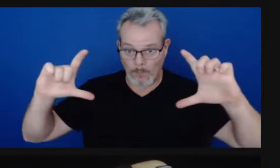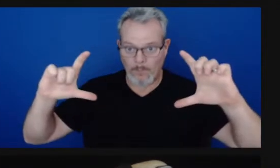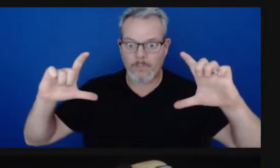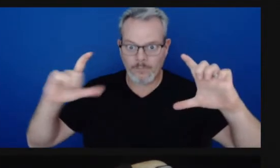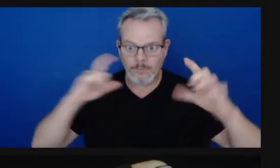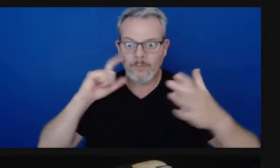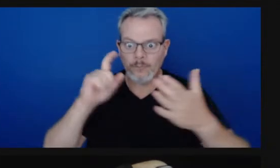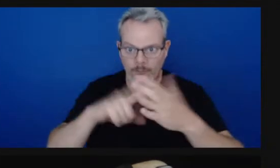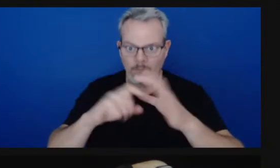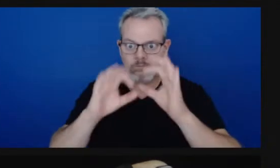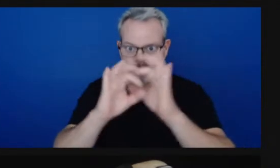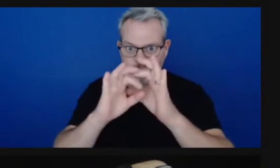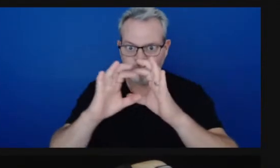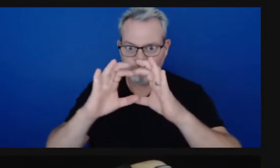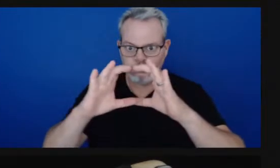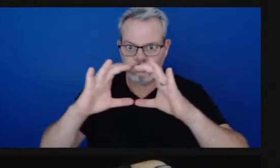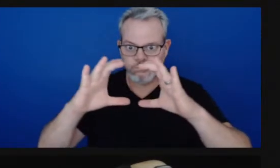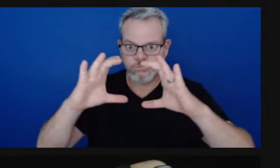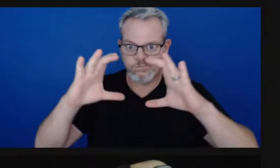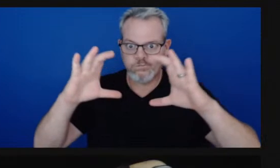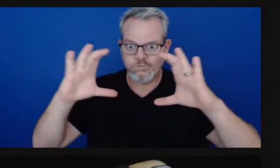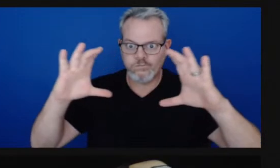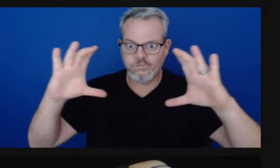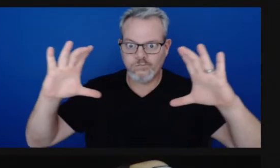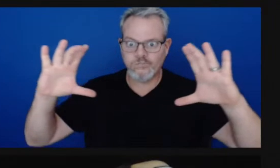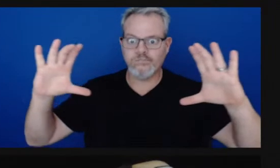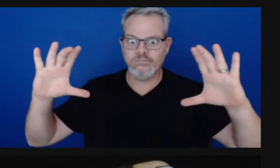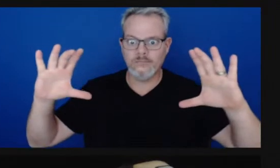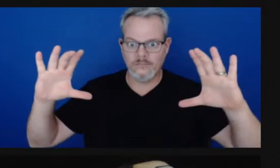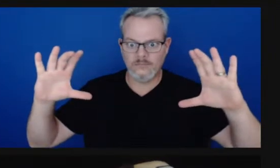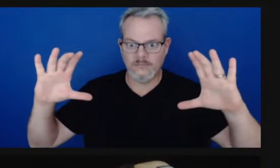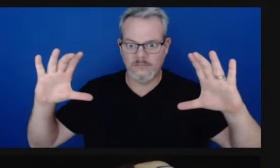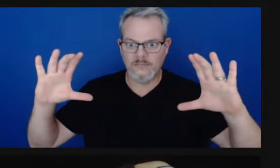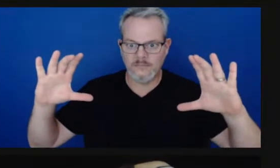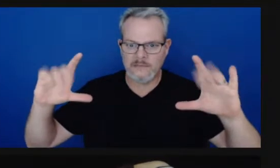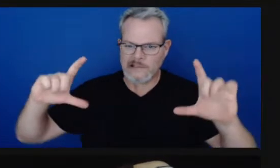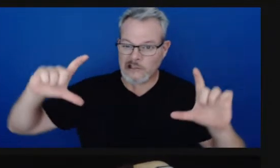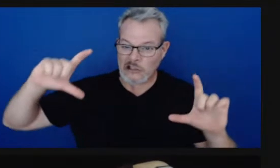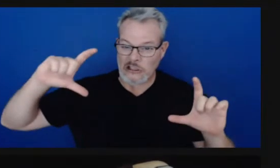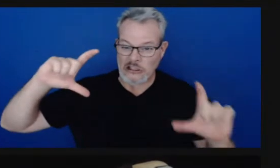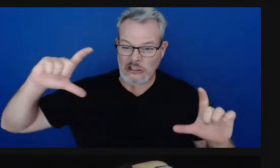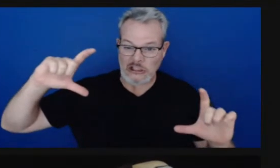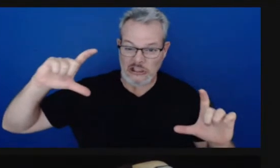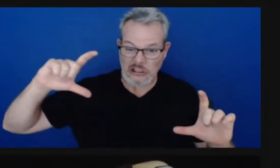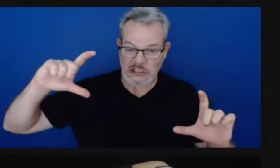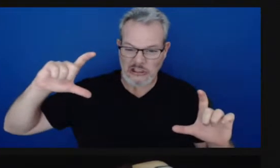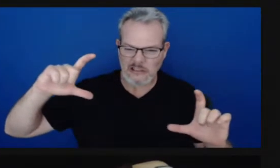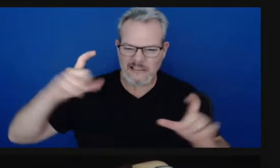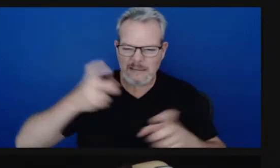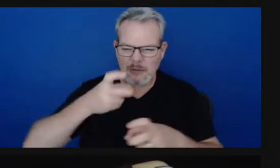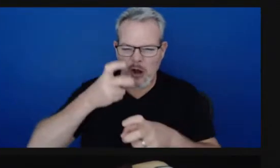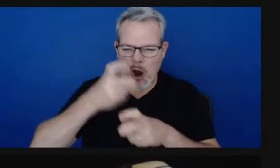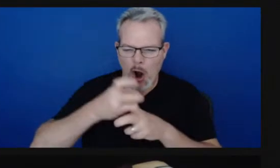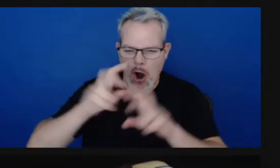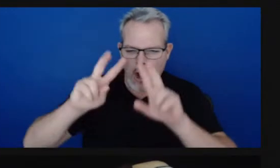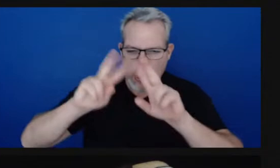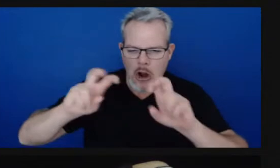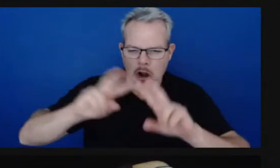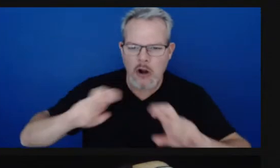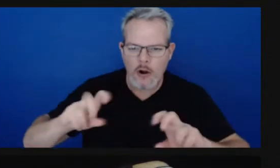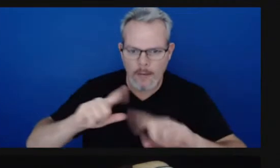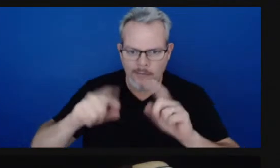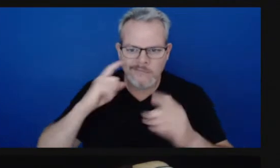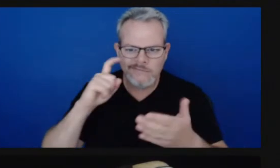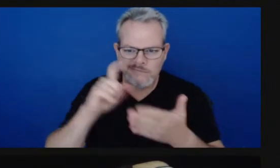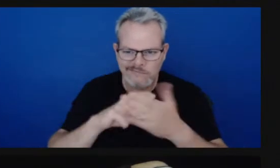are, all coming around. But you maybe can notice the furthest ring, and it's hard to tell. There's the ring there, and maybe